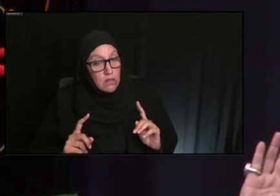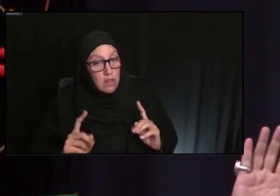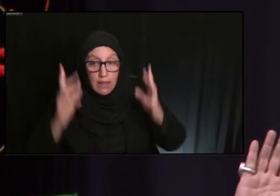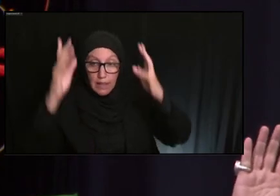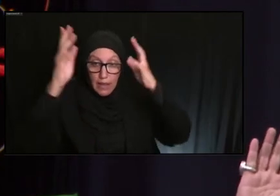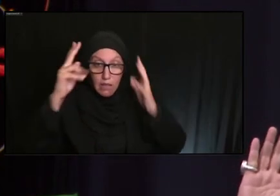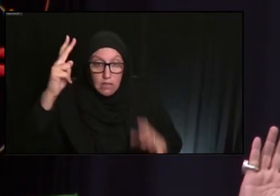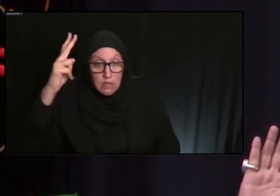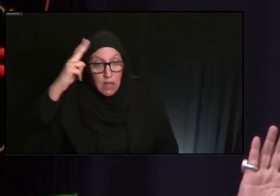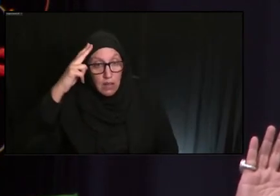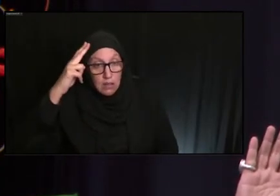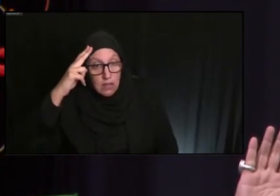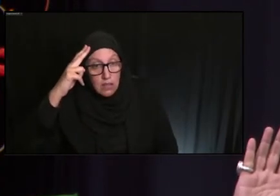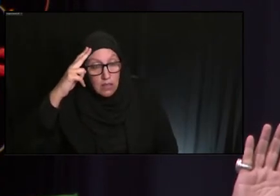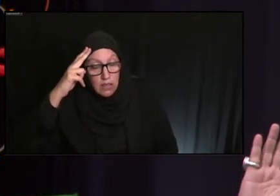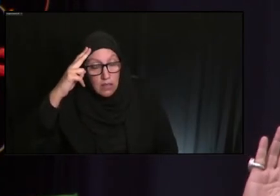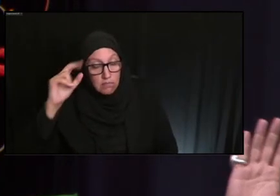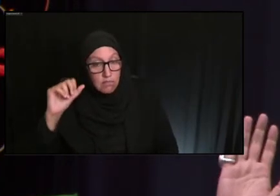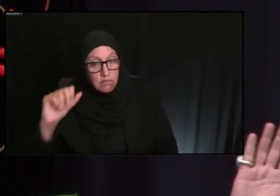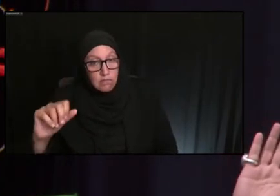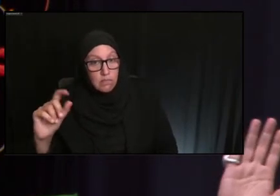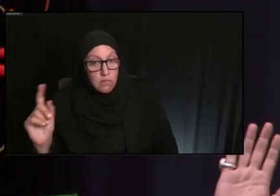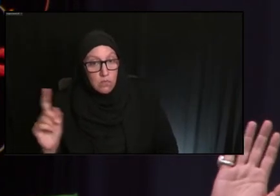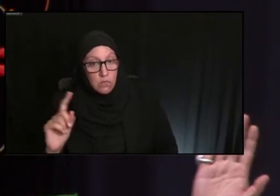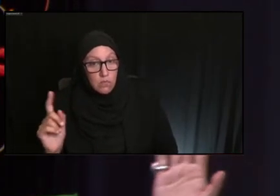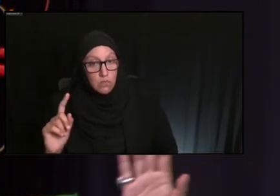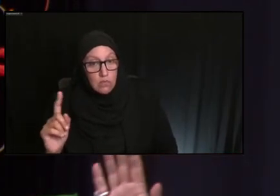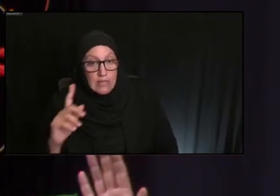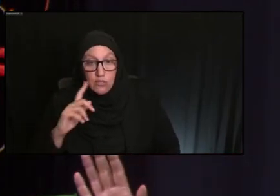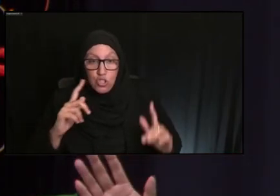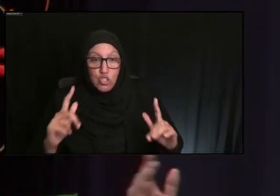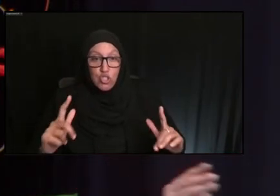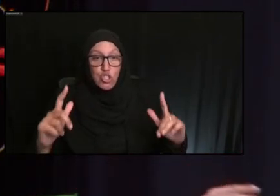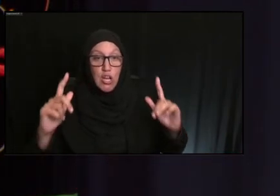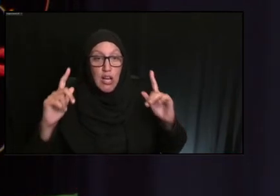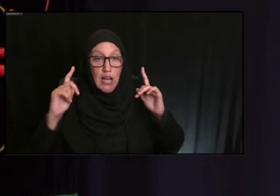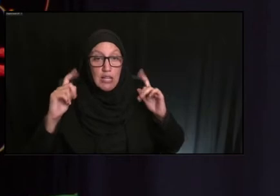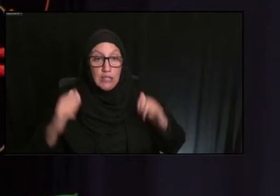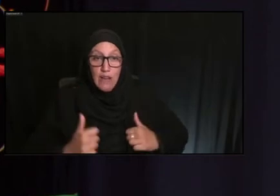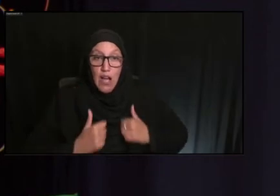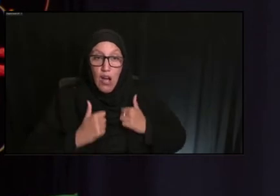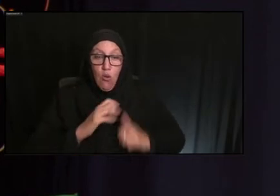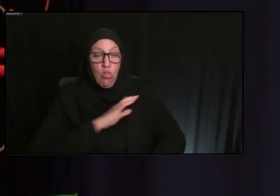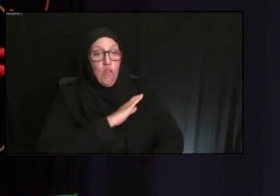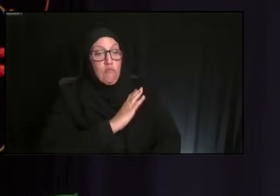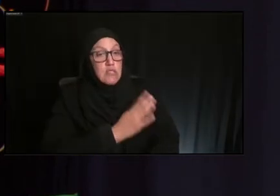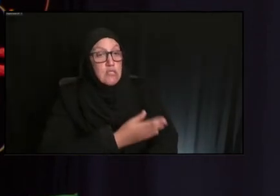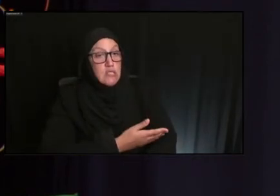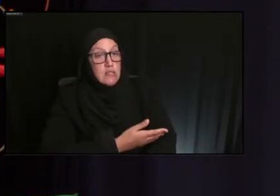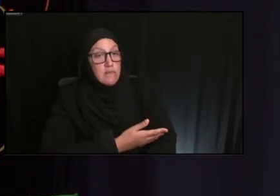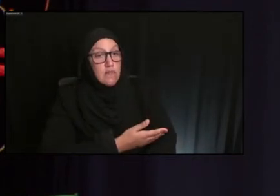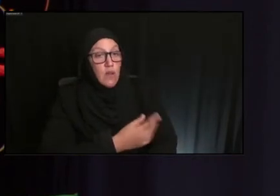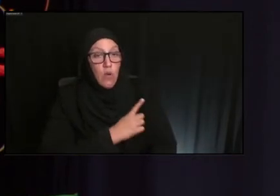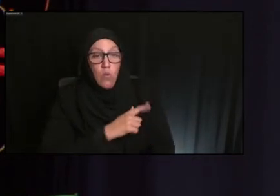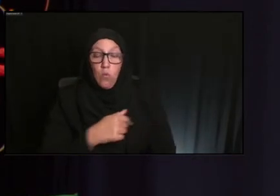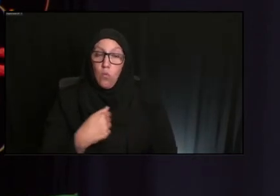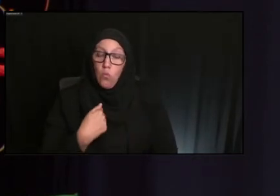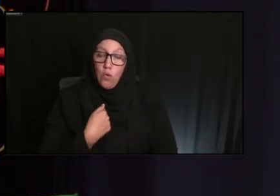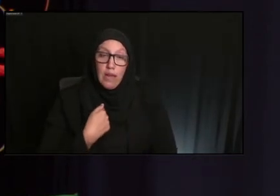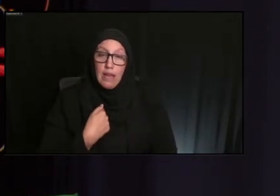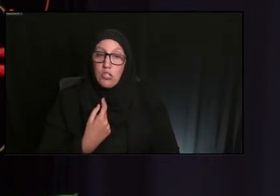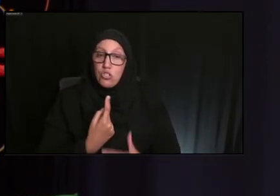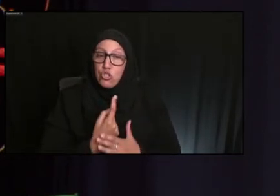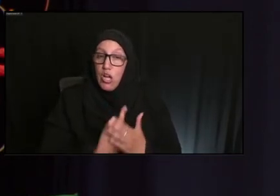"Ulul Amr." He's in charge of our authorities and we are Abid Ma'mur. I